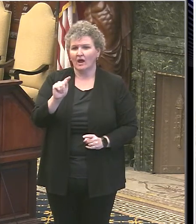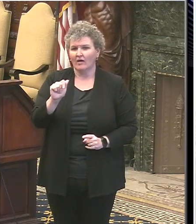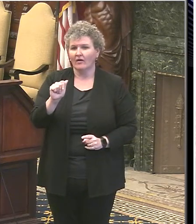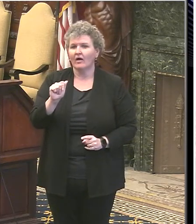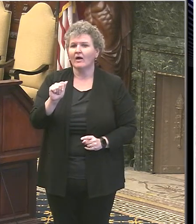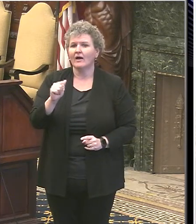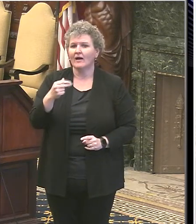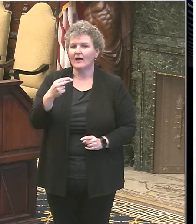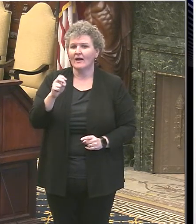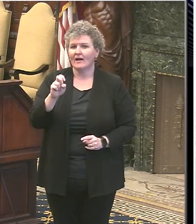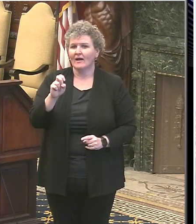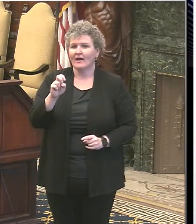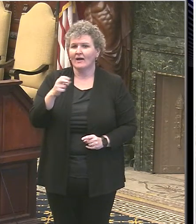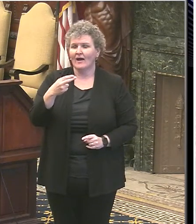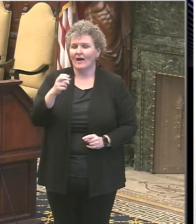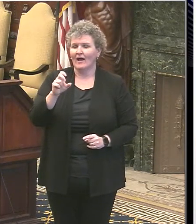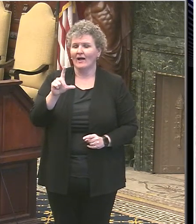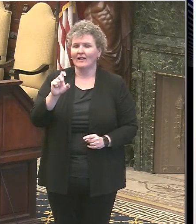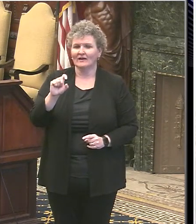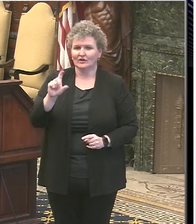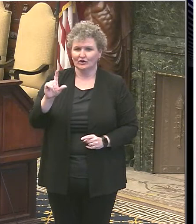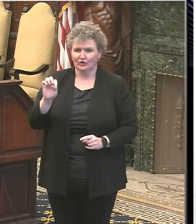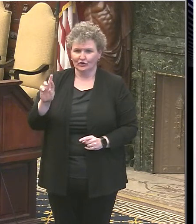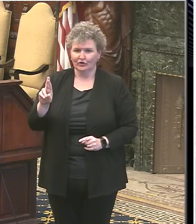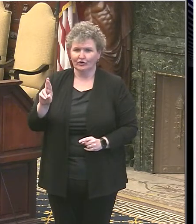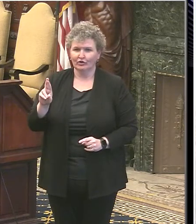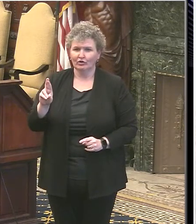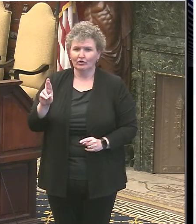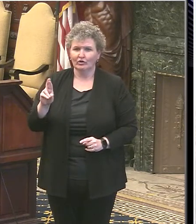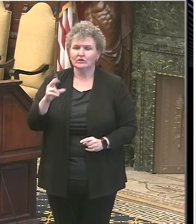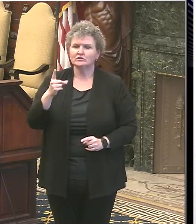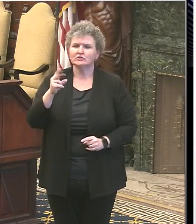Hi, thank you. I guess this question is for Dr. Farley.